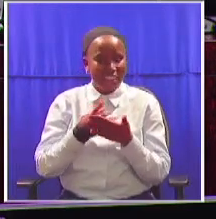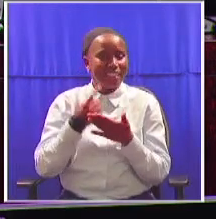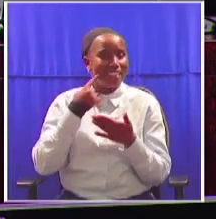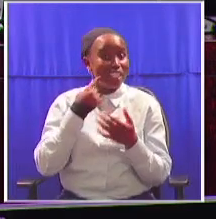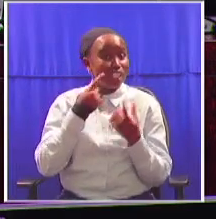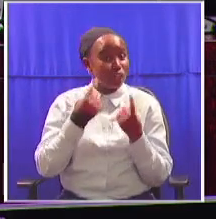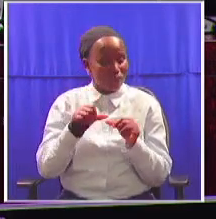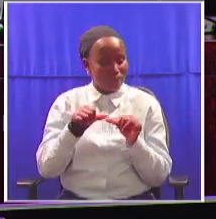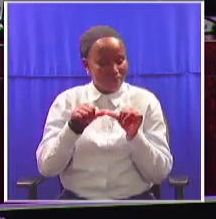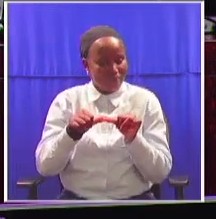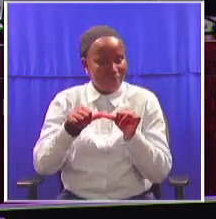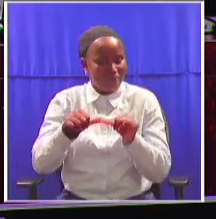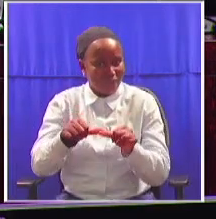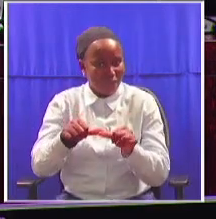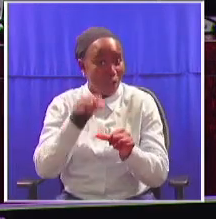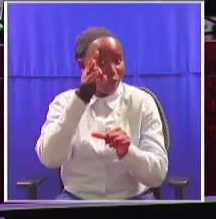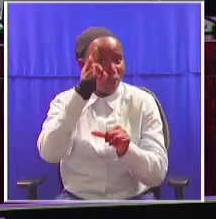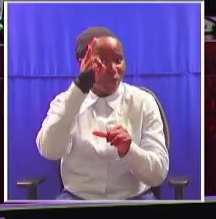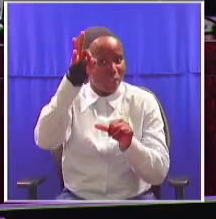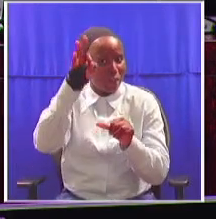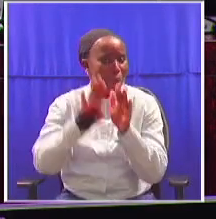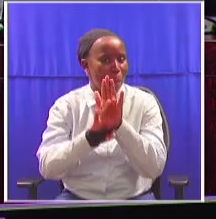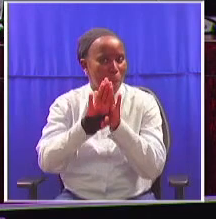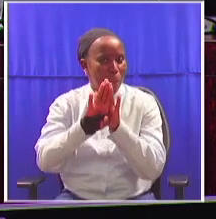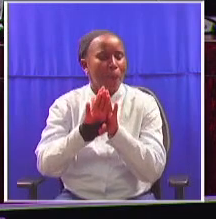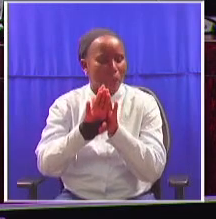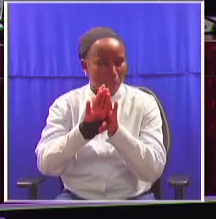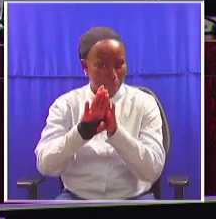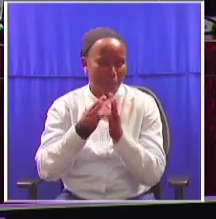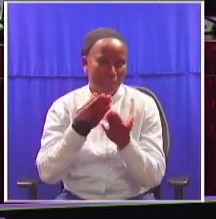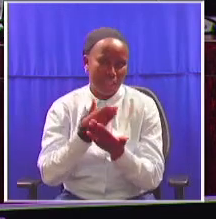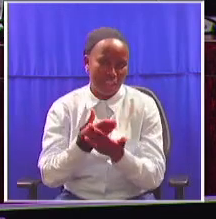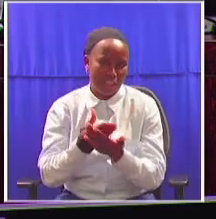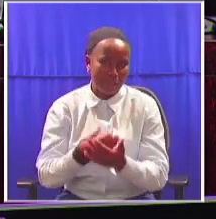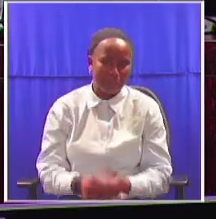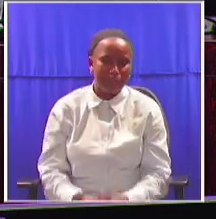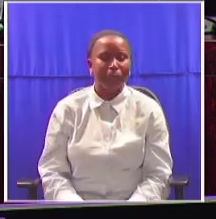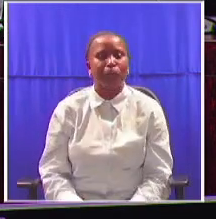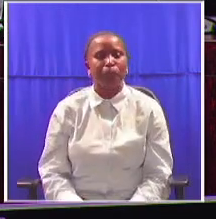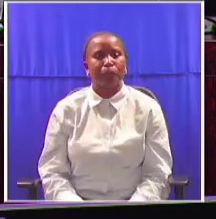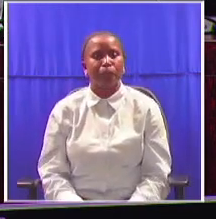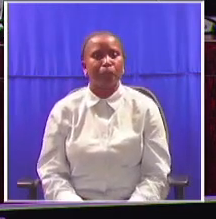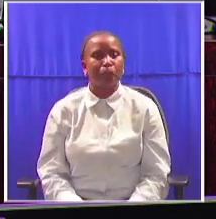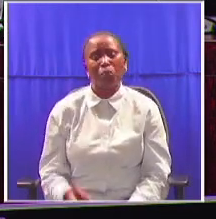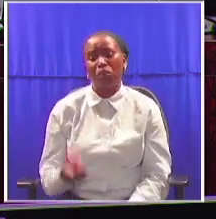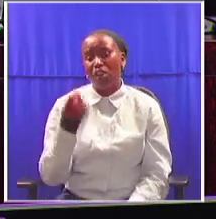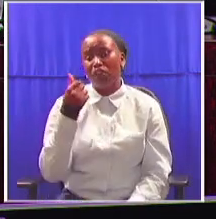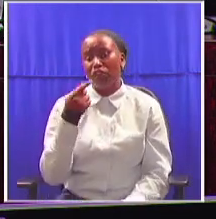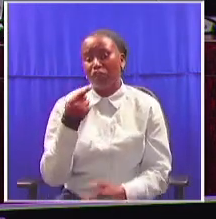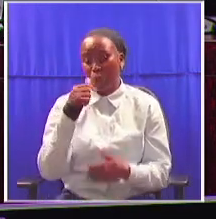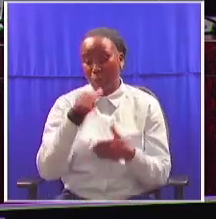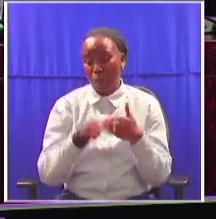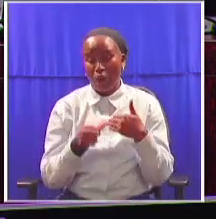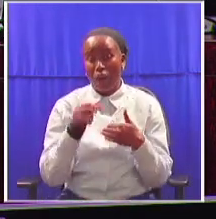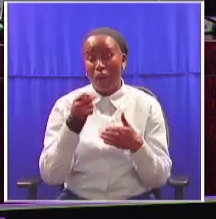the future. Over the last few weeks, the Deputy President and